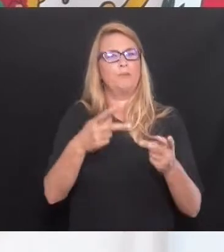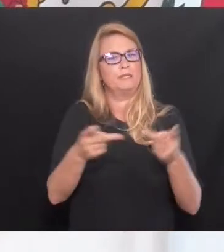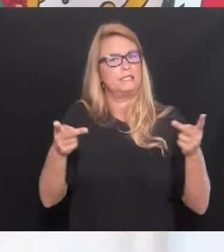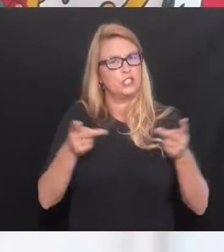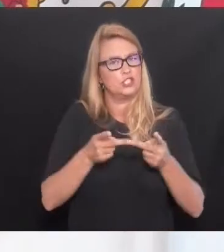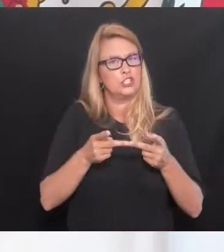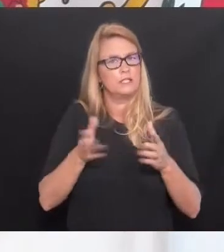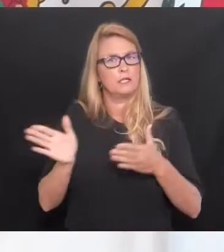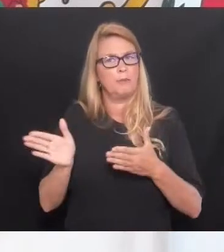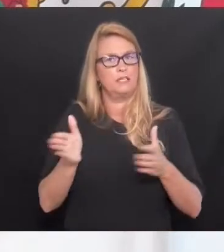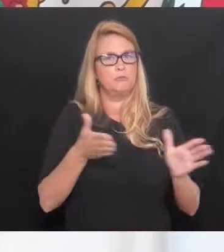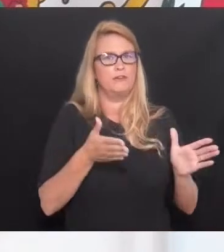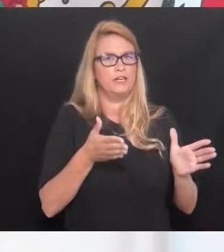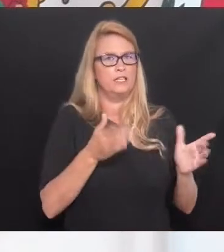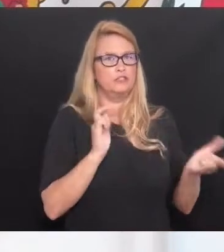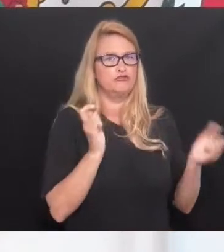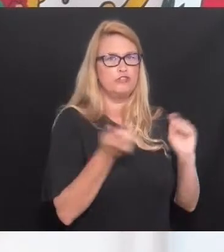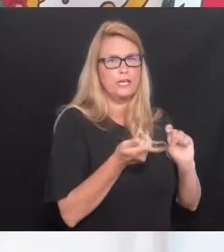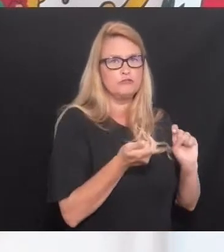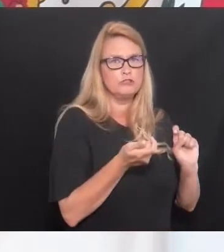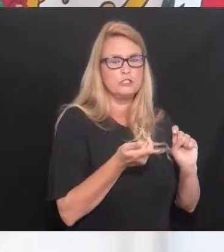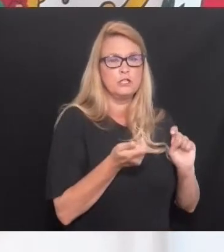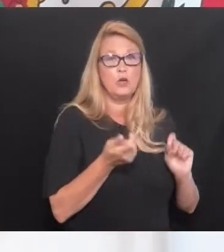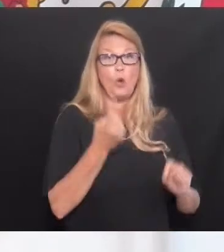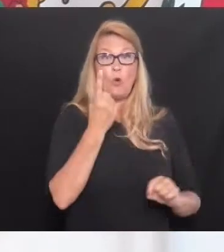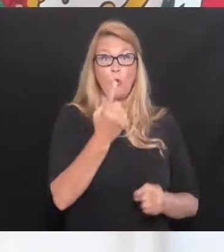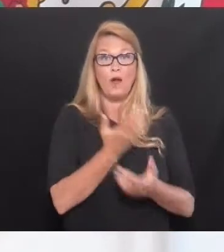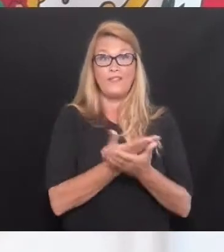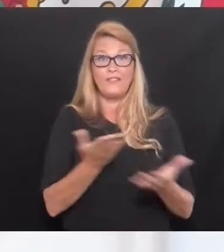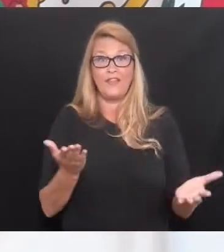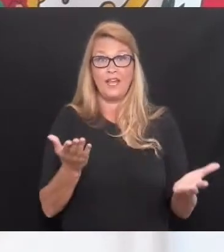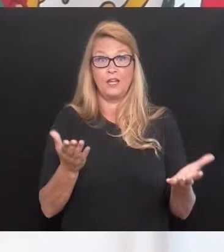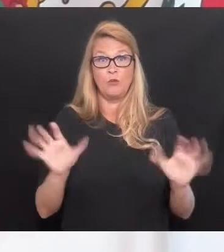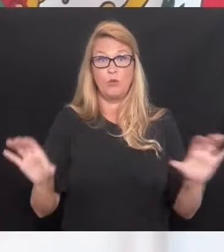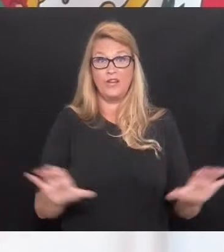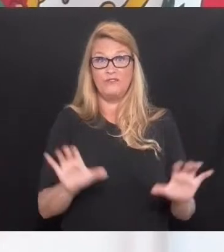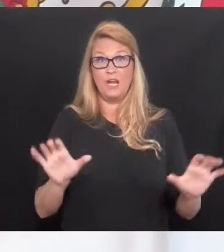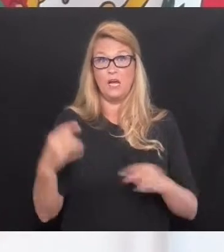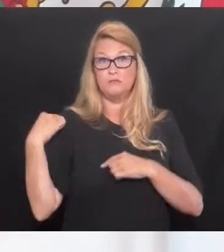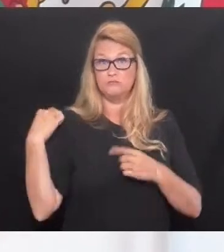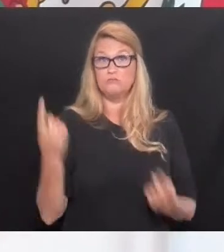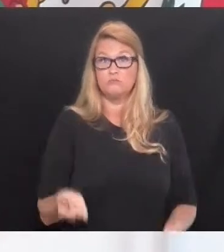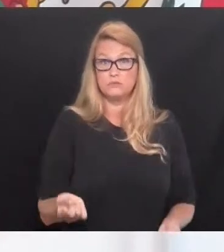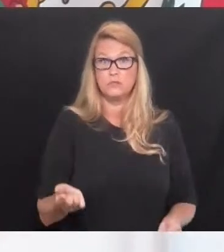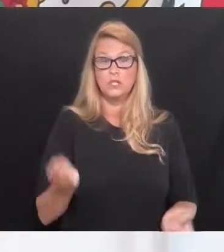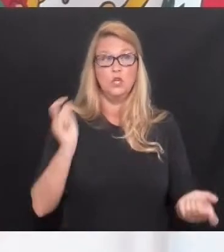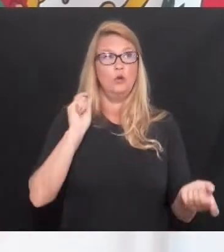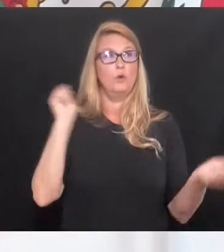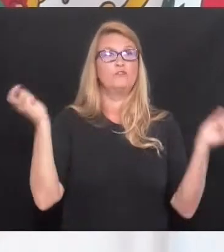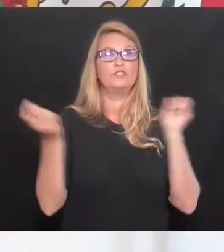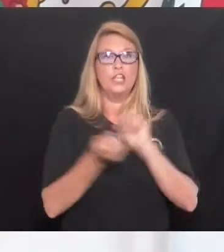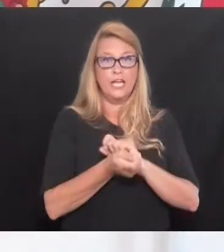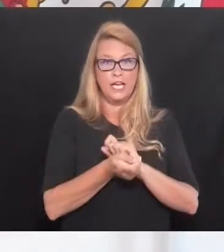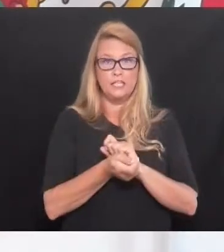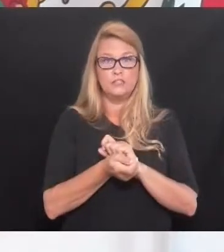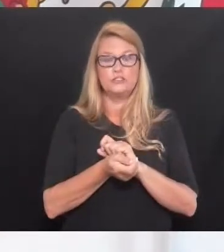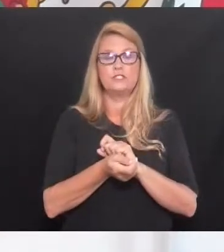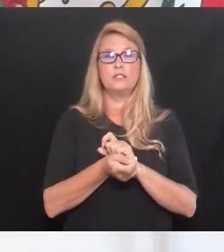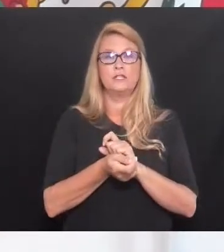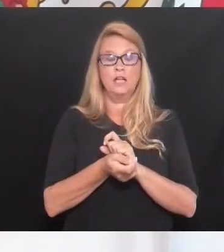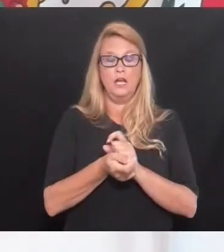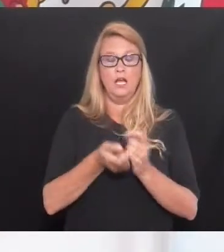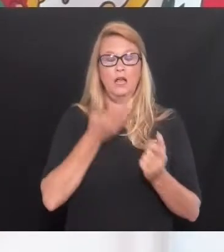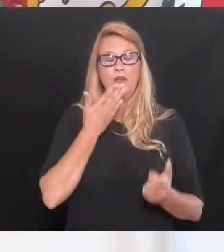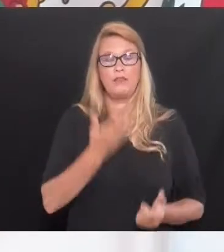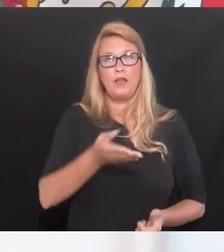pivot, because the one thing that we have done, we've adjusted, and praise God